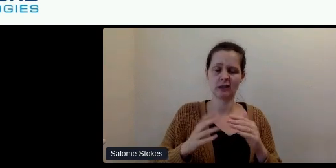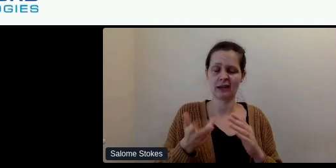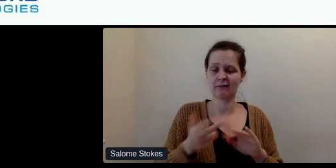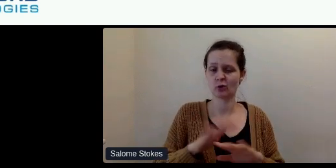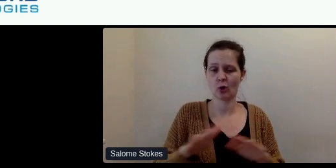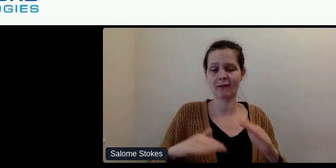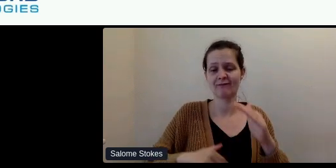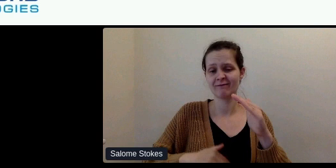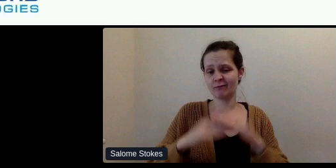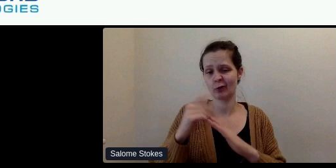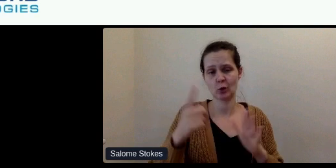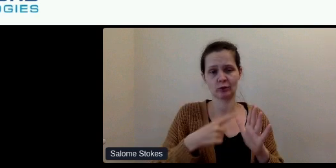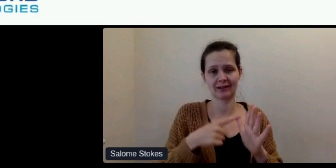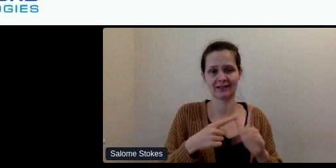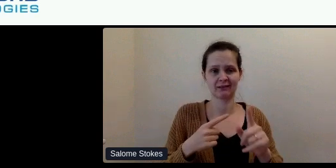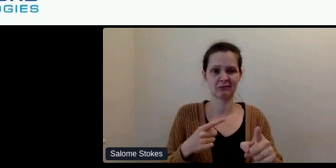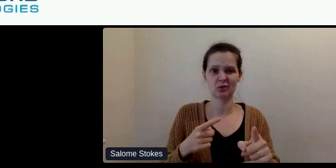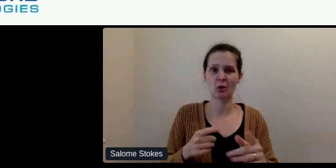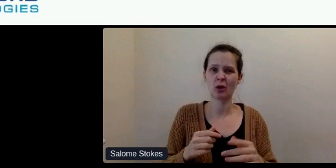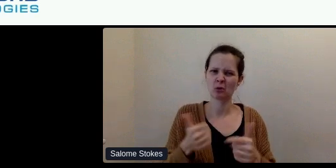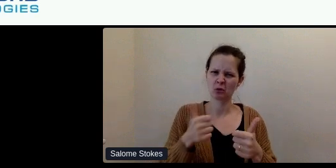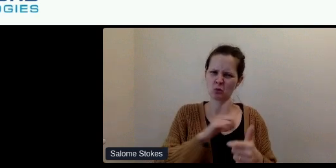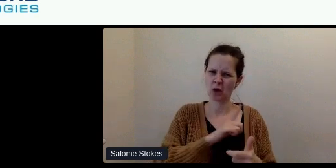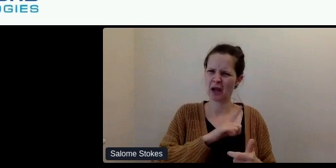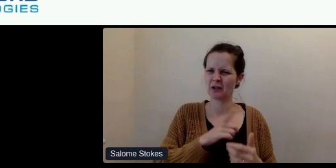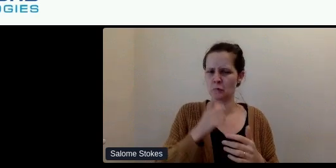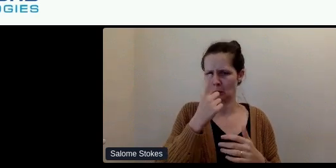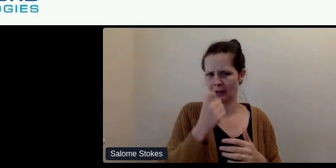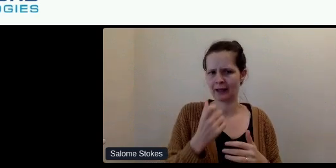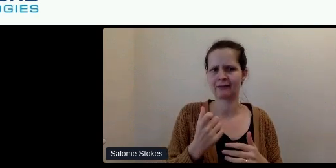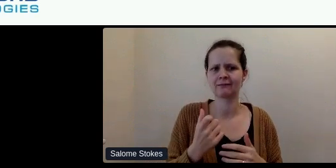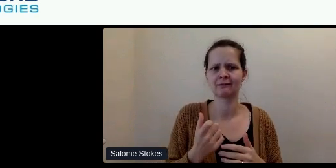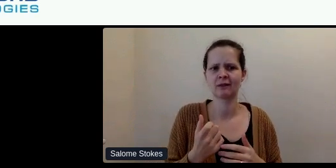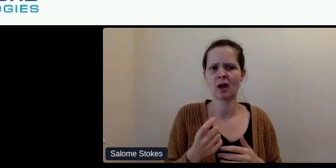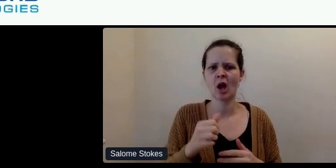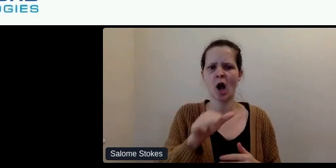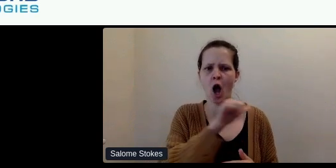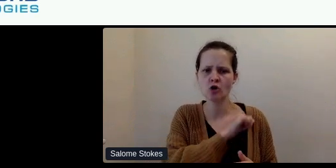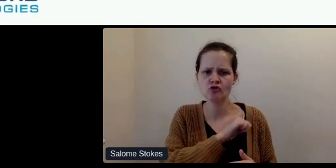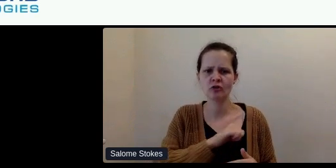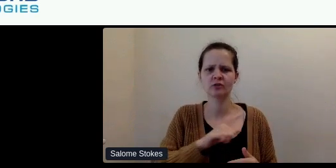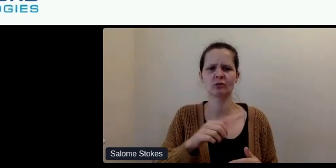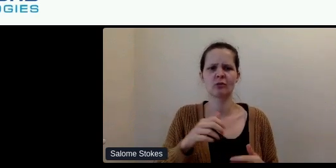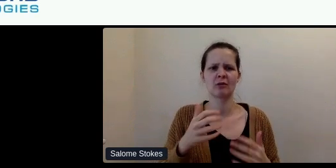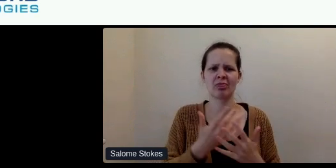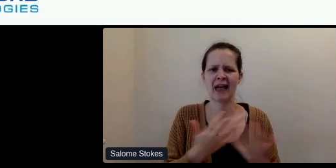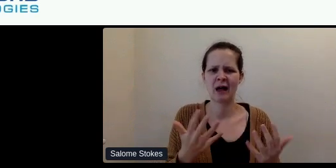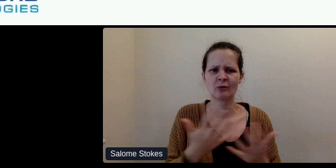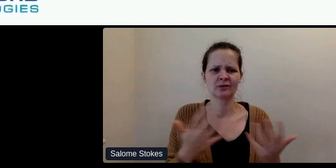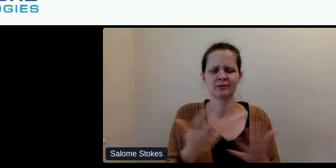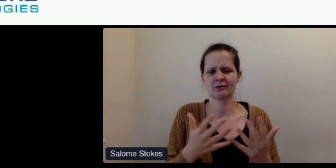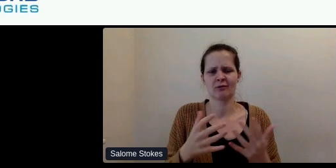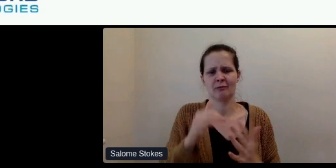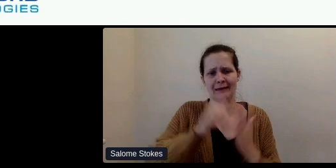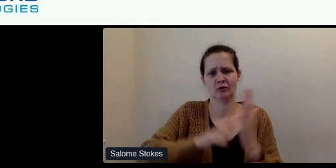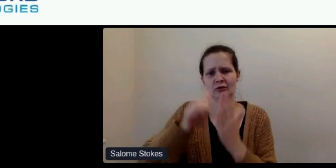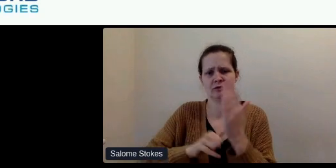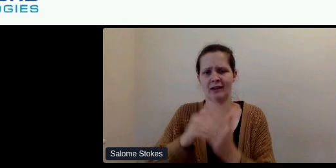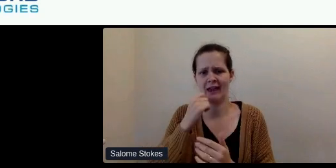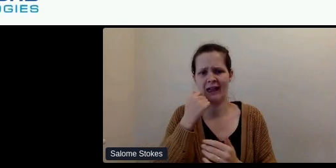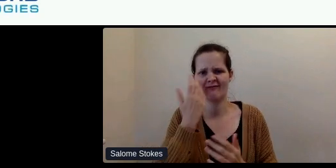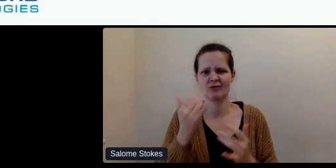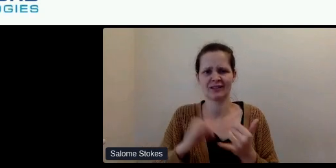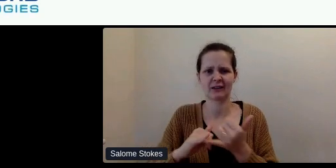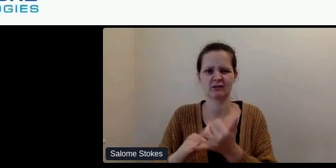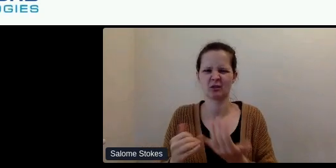second. So for organizations with small document requirements, that's not necessarily that important, but for large